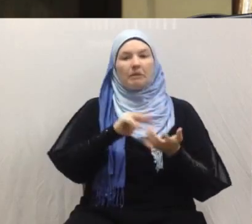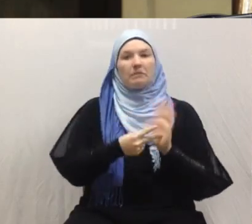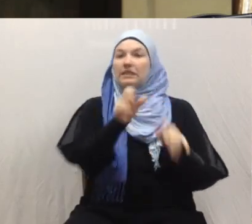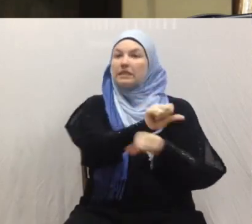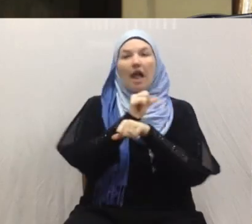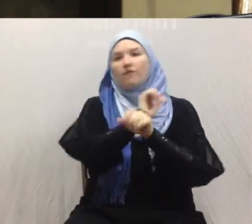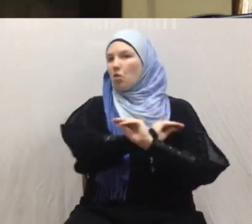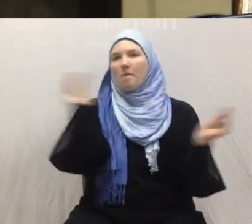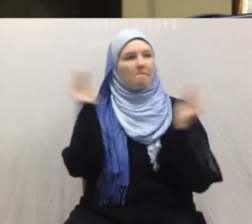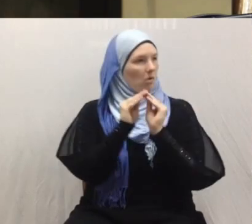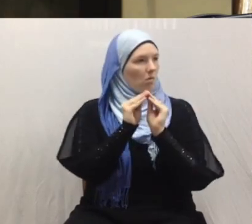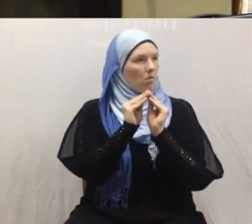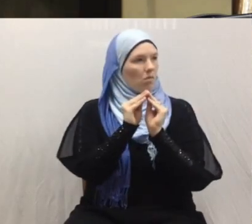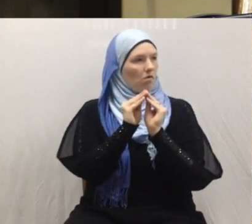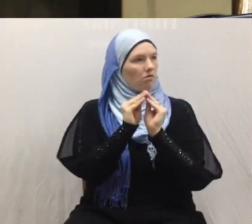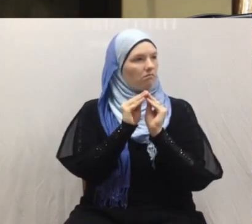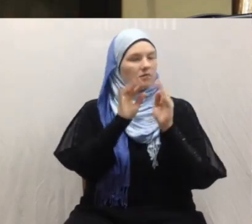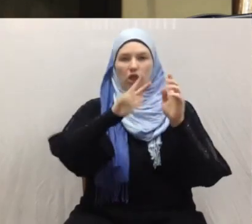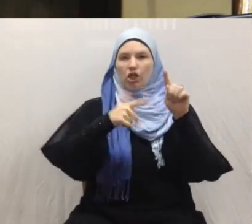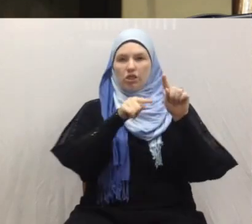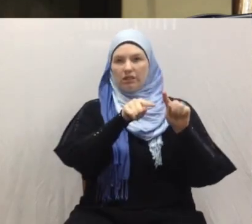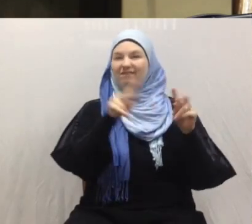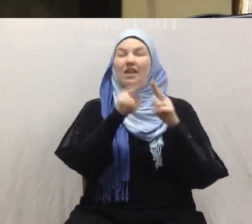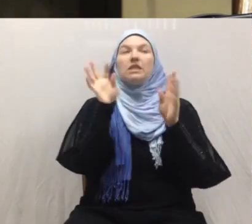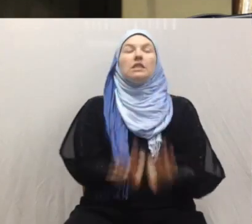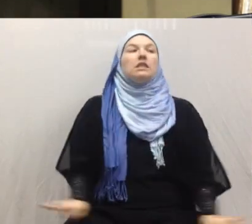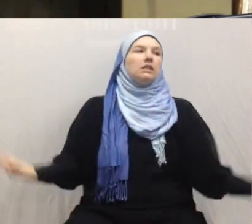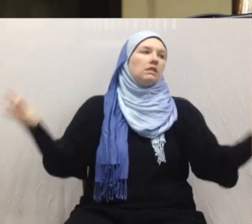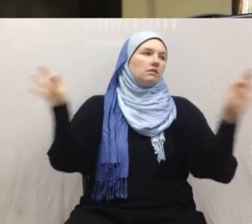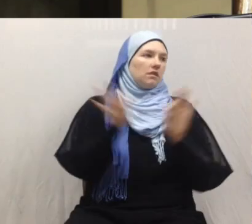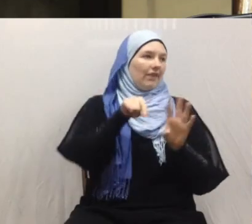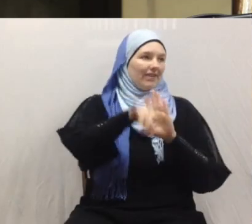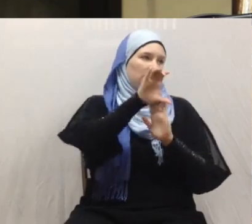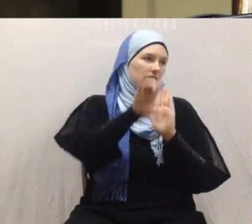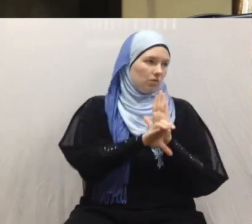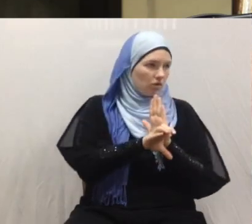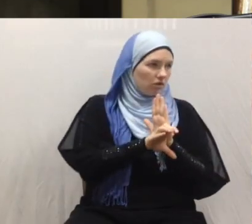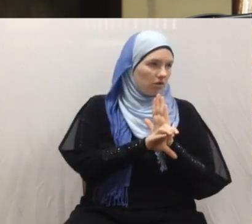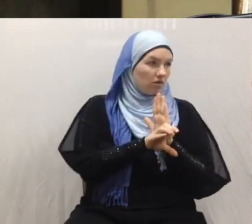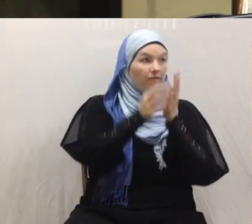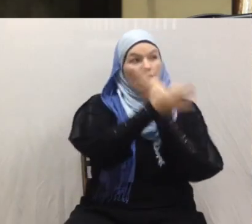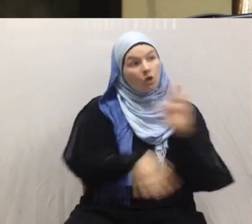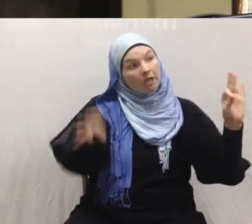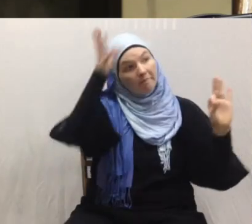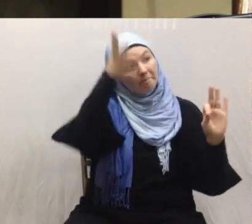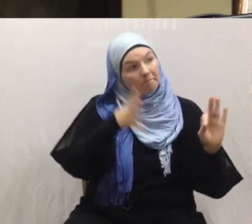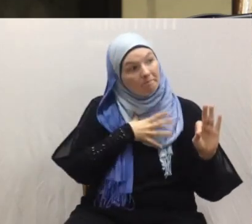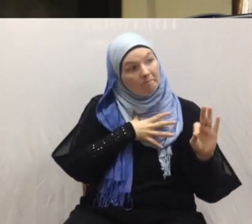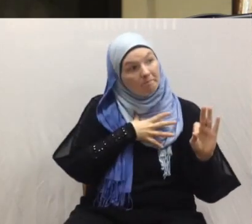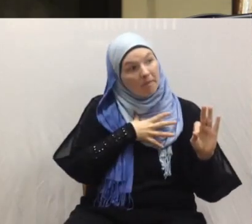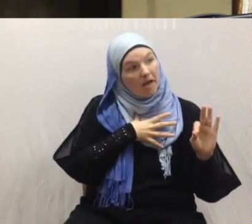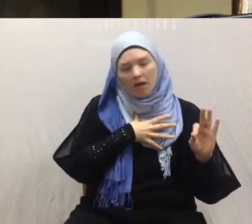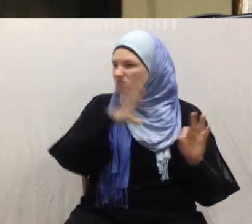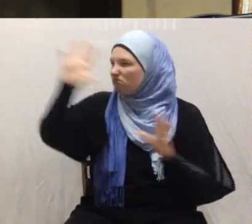anymore. And this is a very essential item in this constitution, that a free man should never be